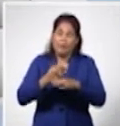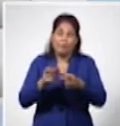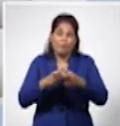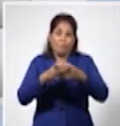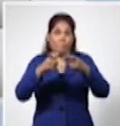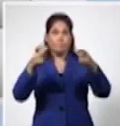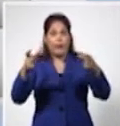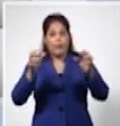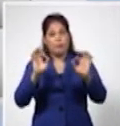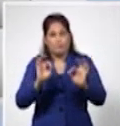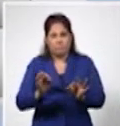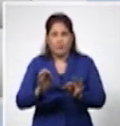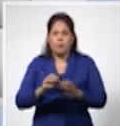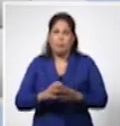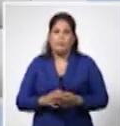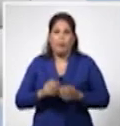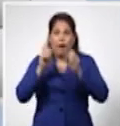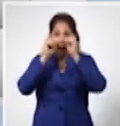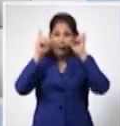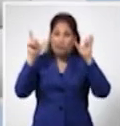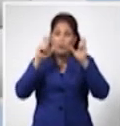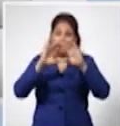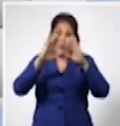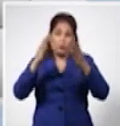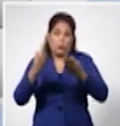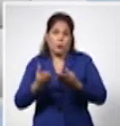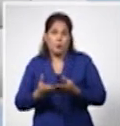20,075,600 to be exact, after